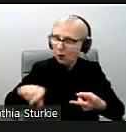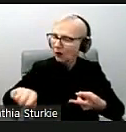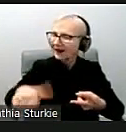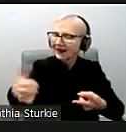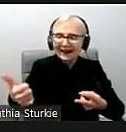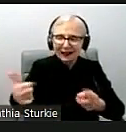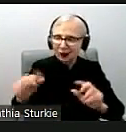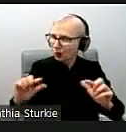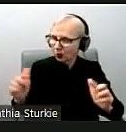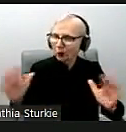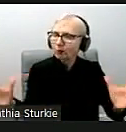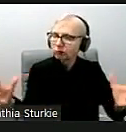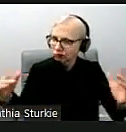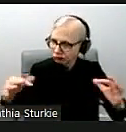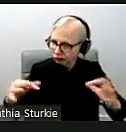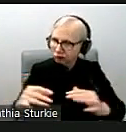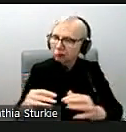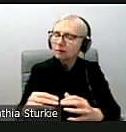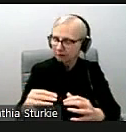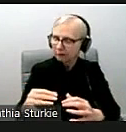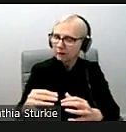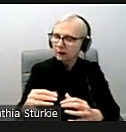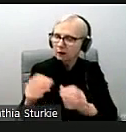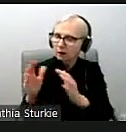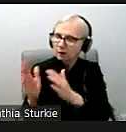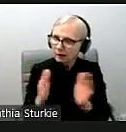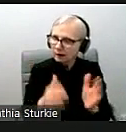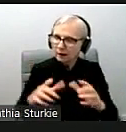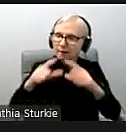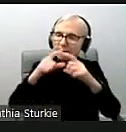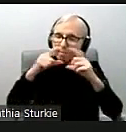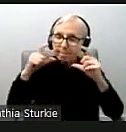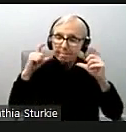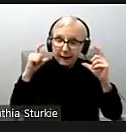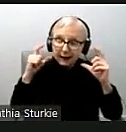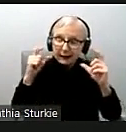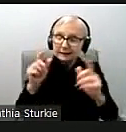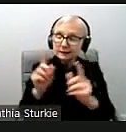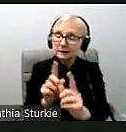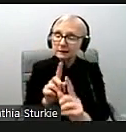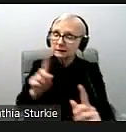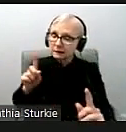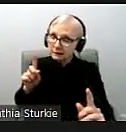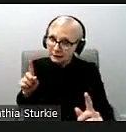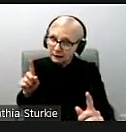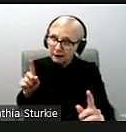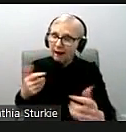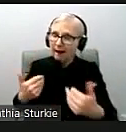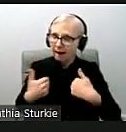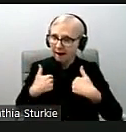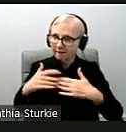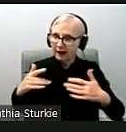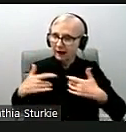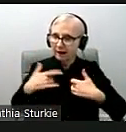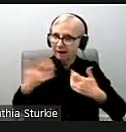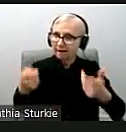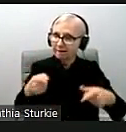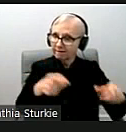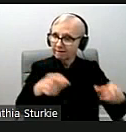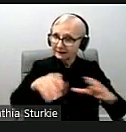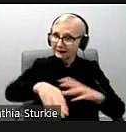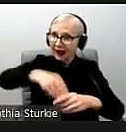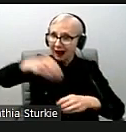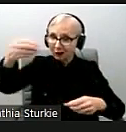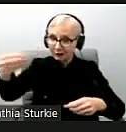else. And so some of those strategies, of course, include mask use, social distancing, having events outside instead of indoors when possible.